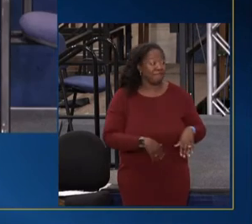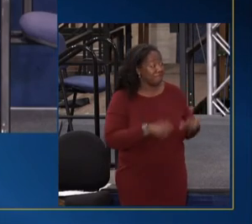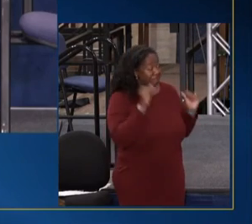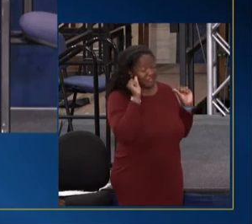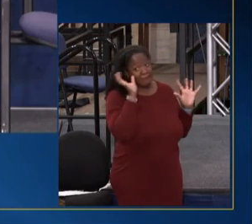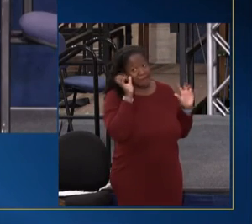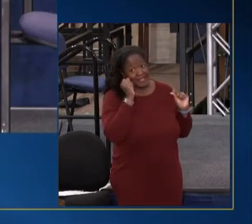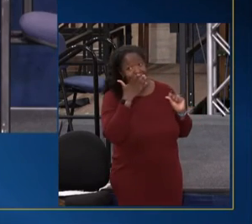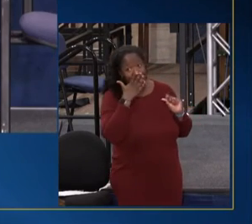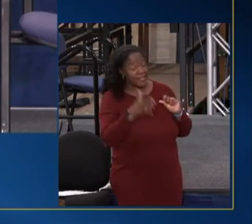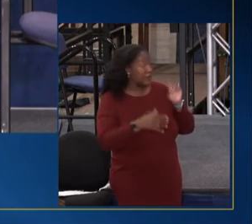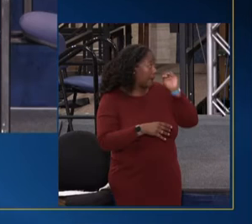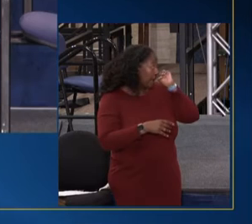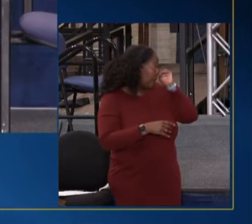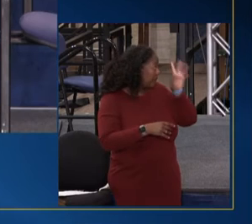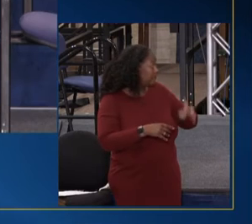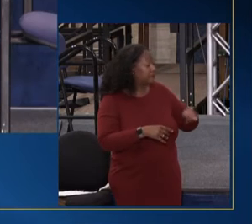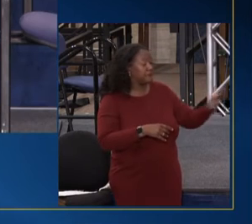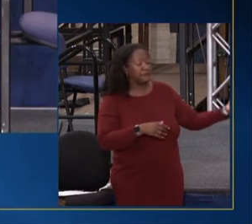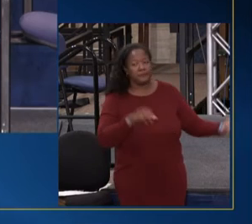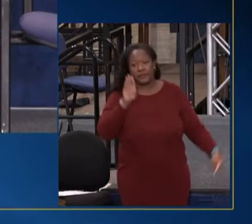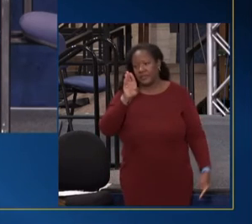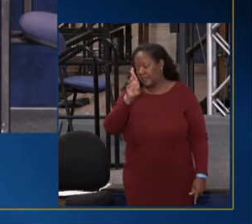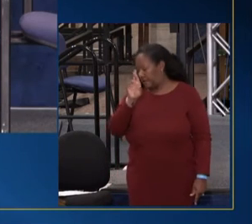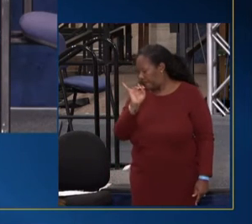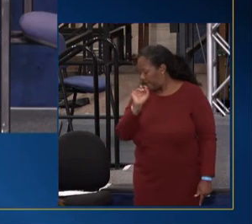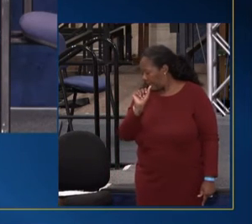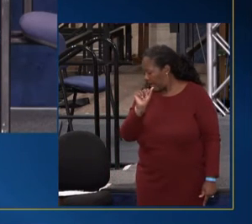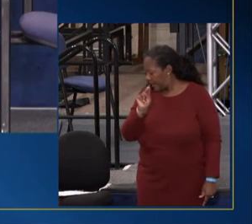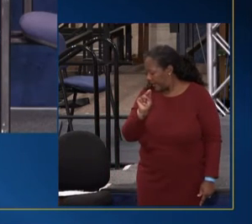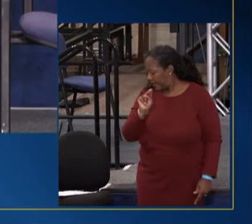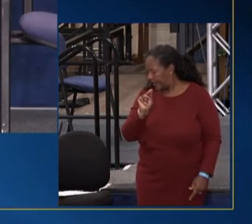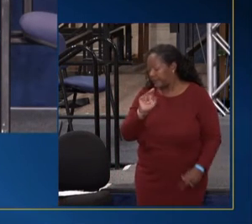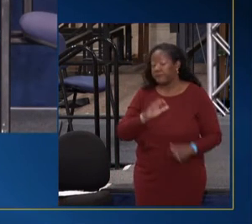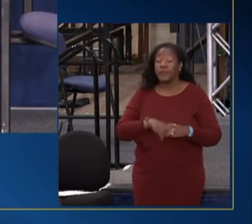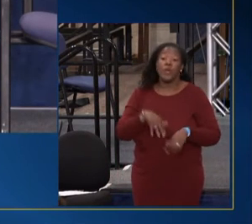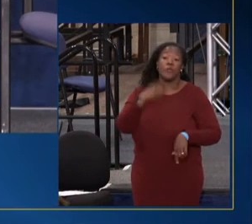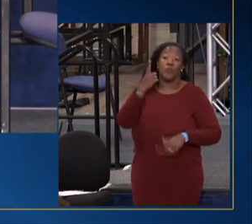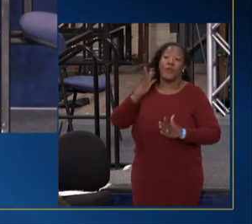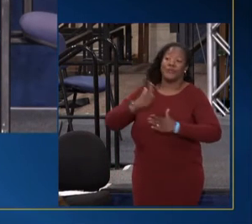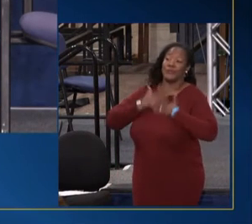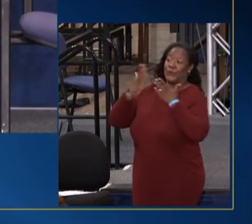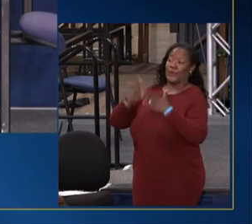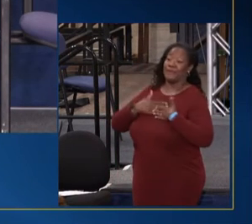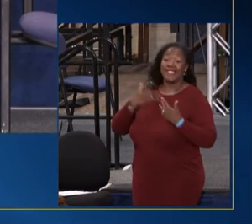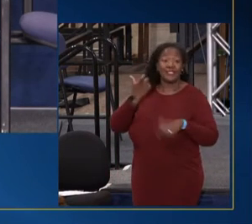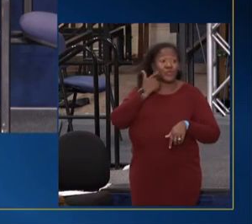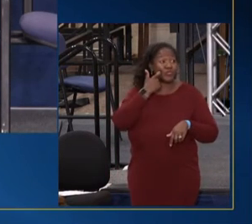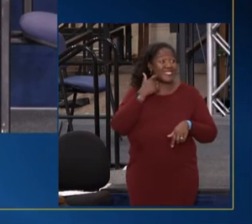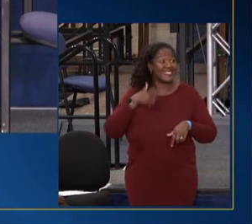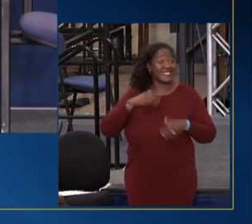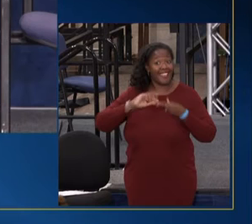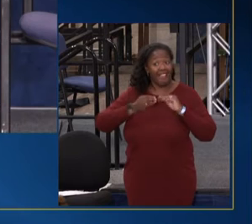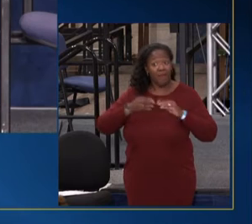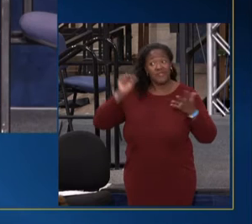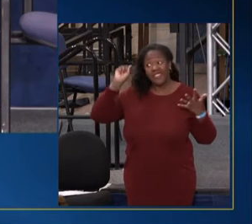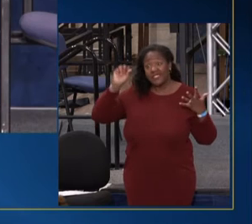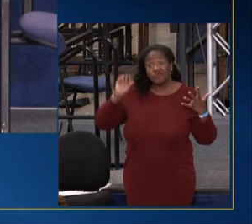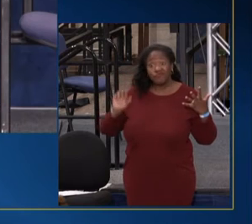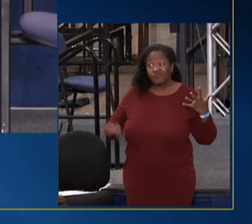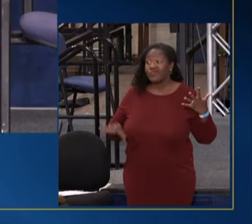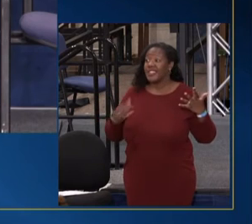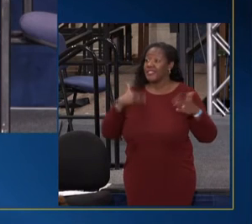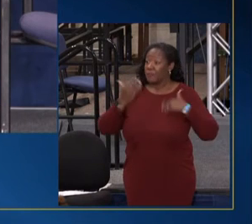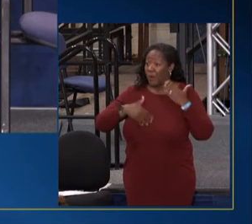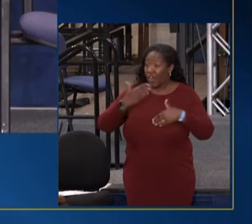you. So I would say, in addition, so one thing that brings me joy is all of those updates I was able to provide and all the progress that we are